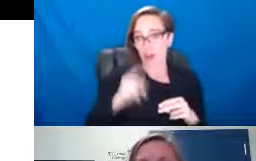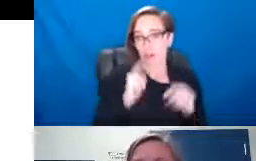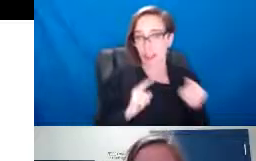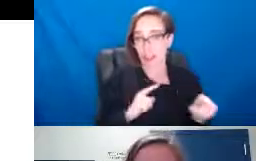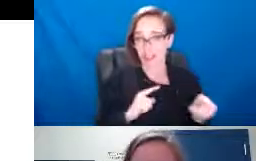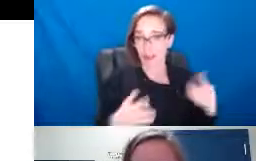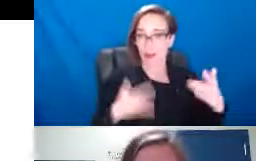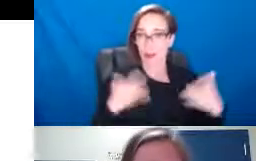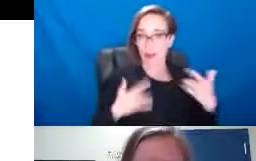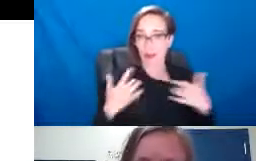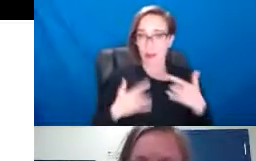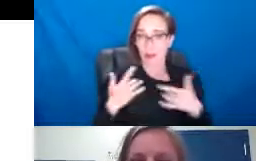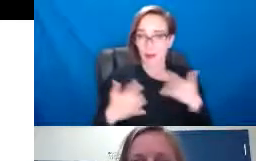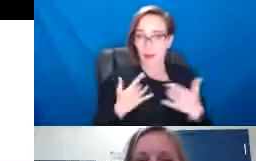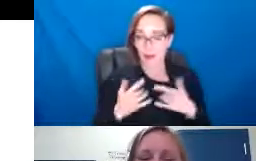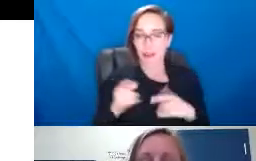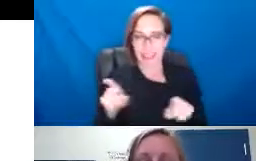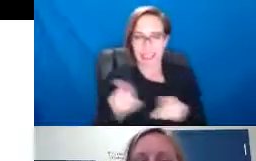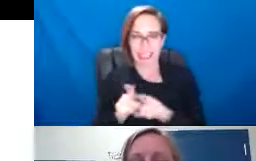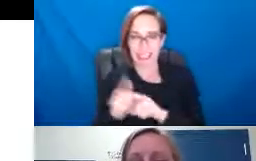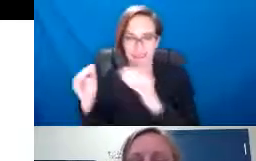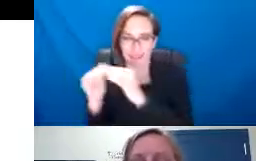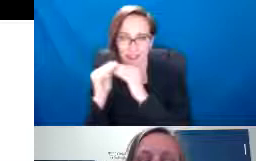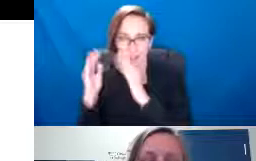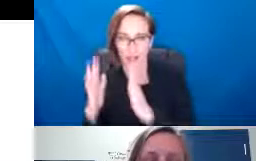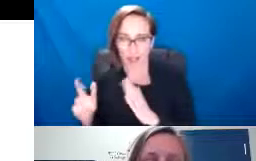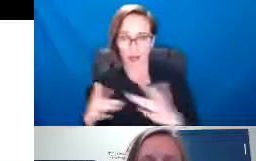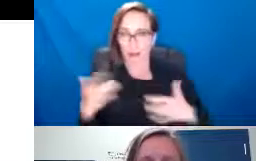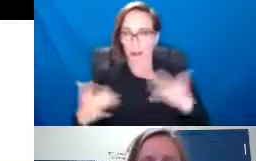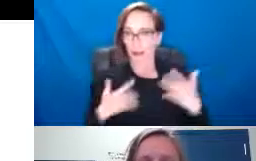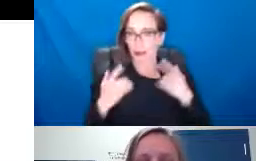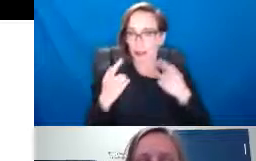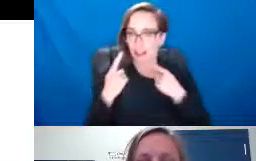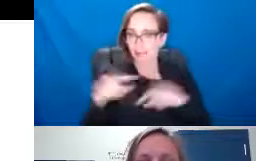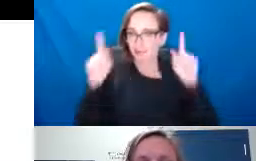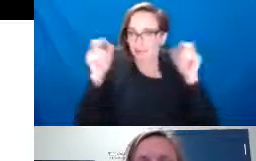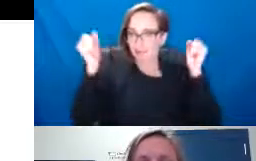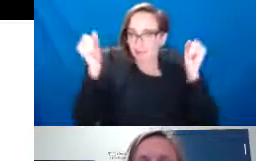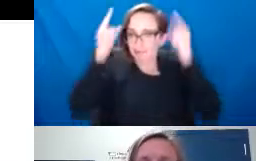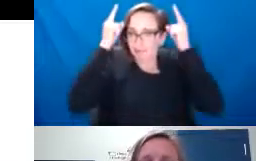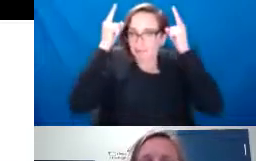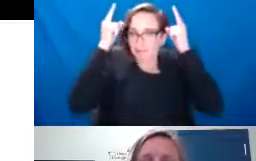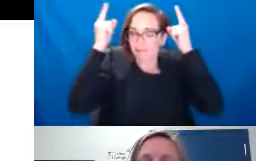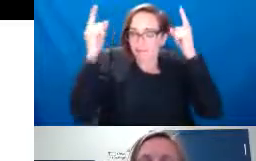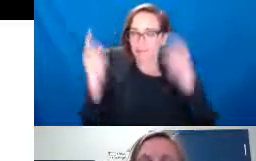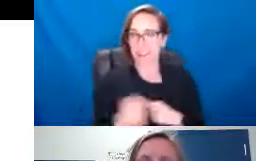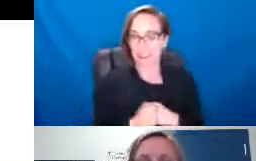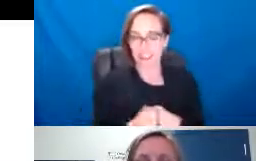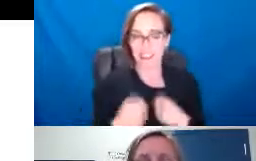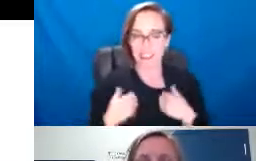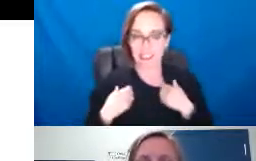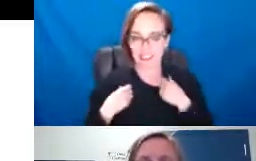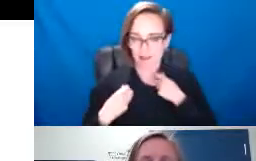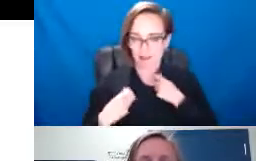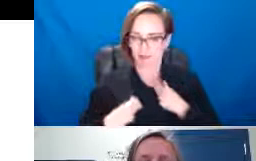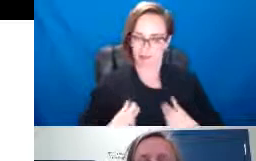for him that I'm sure it was just as rewarding for my coworkers. So I thank her for sharing that with us. And it's great.